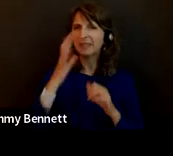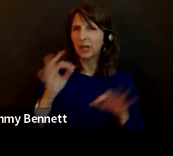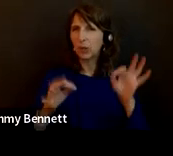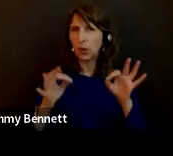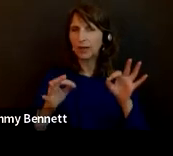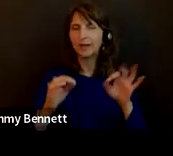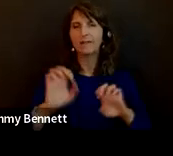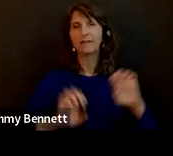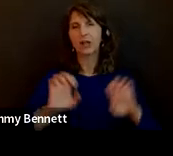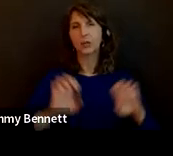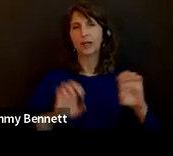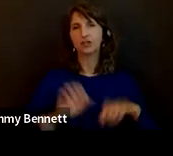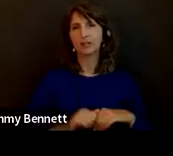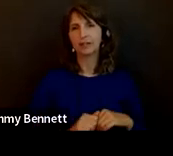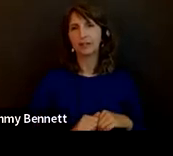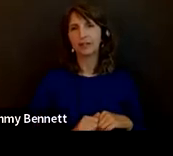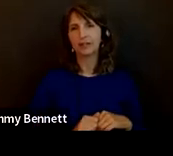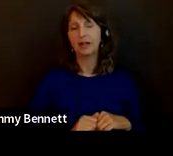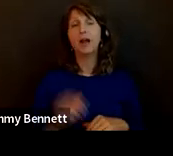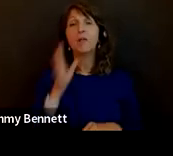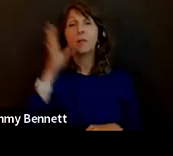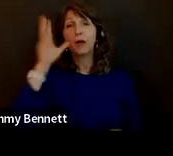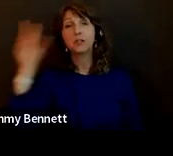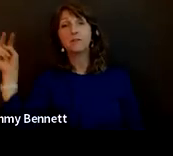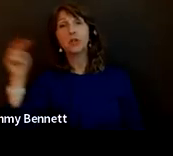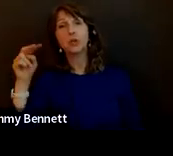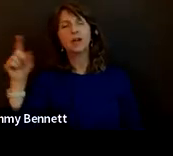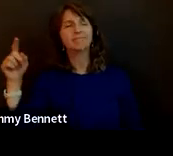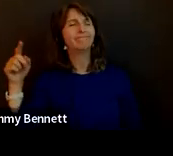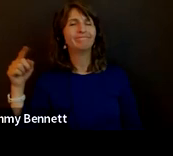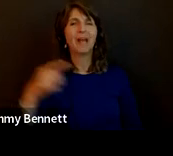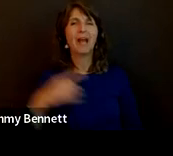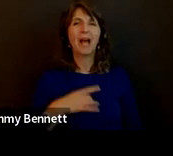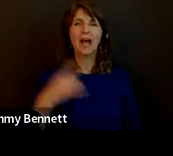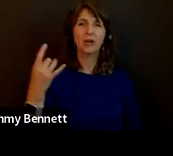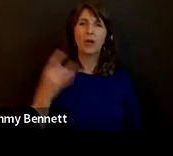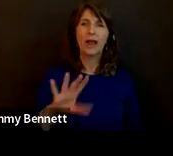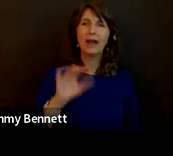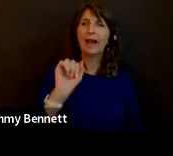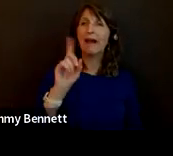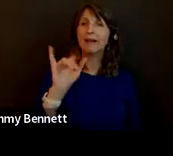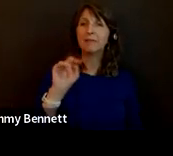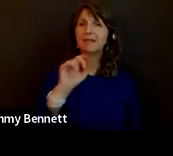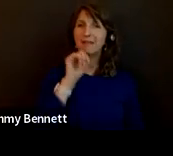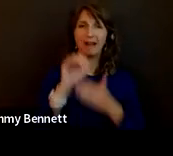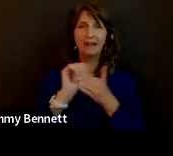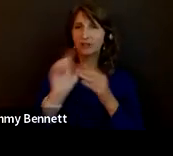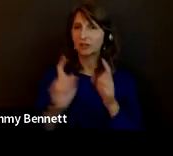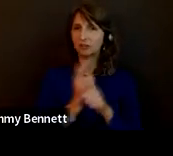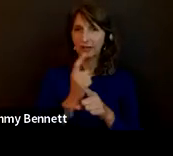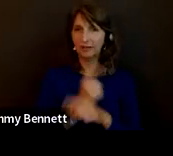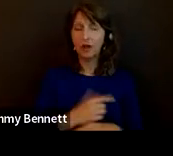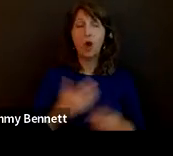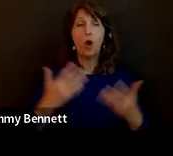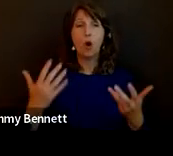school systems from the views of parents were they did not like the lack of leadership that they saw from administrators. Parents were excluded from accessing the